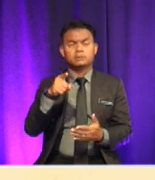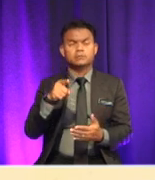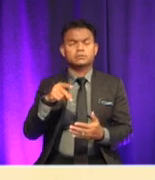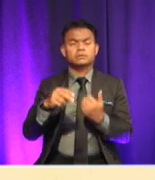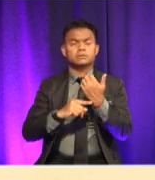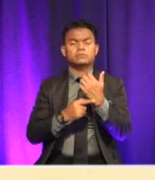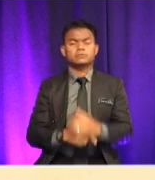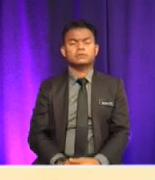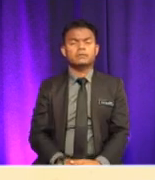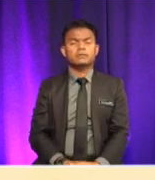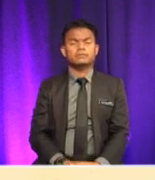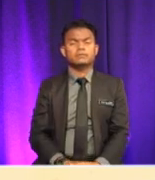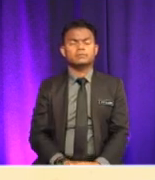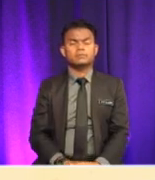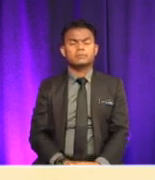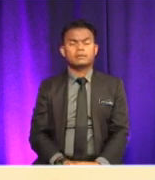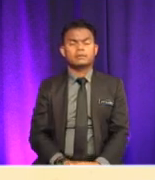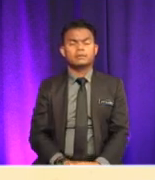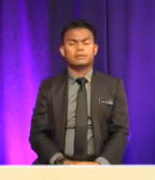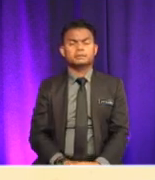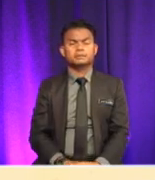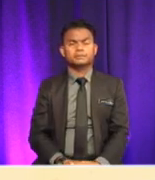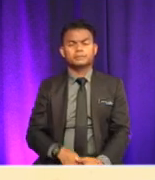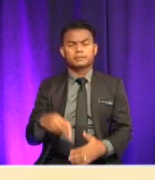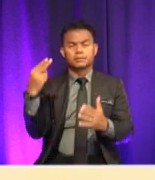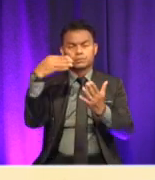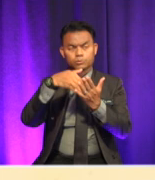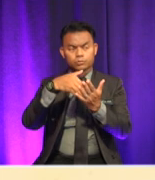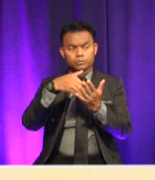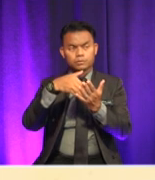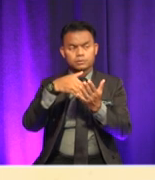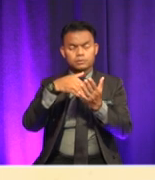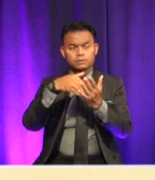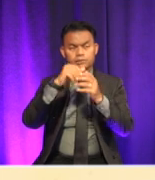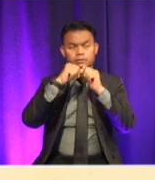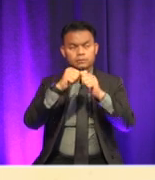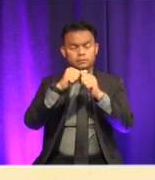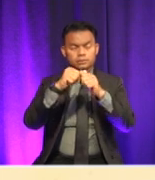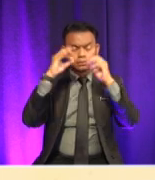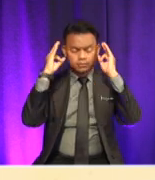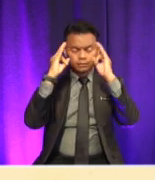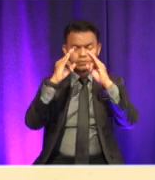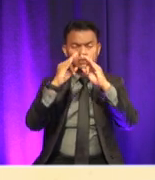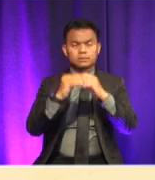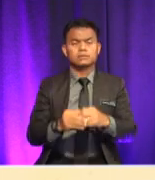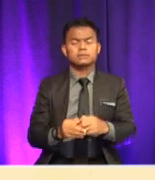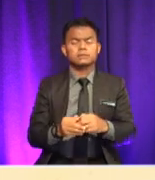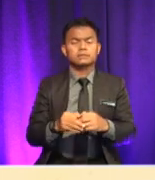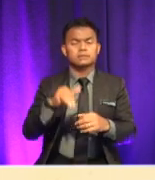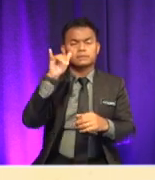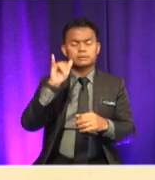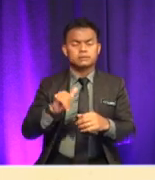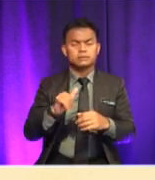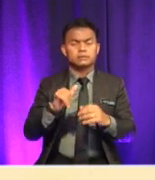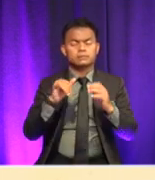Third, read back the question using the assessment objectives, AOs, identify the relevant evidences,